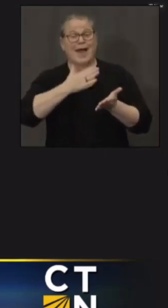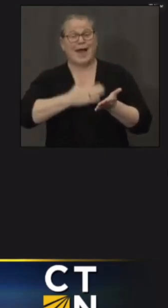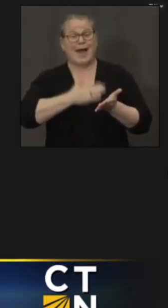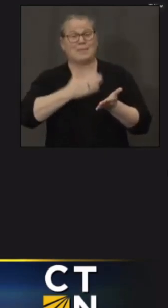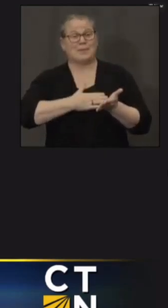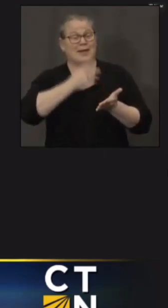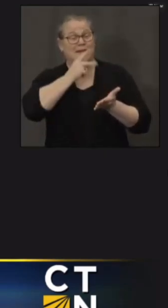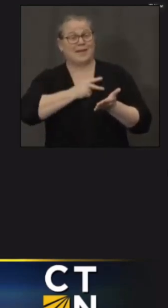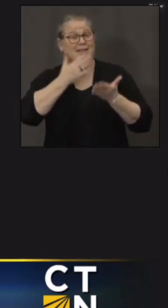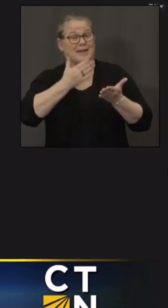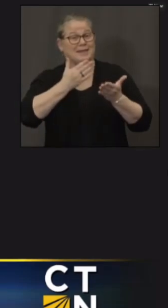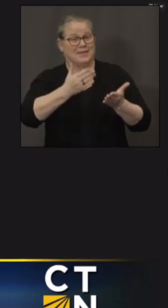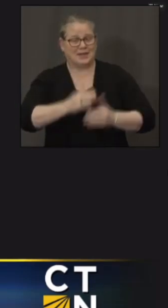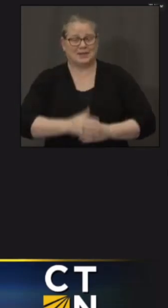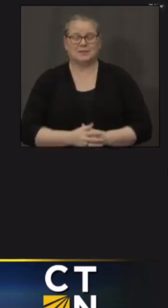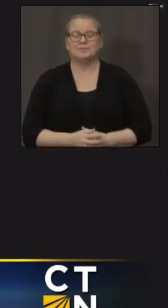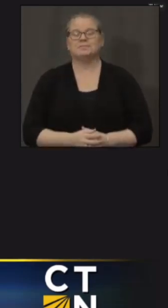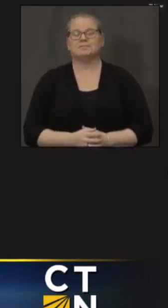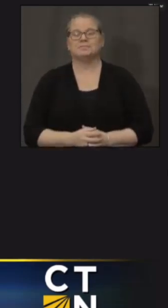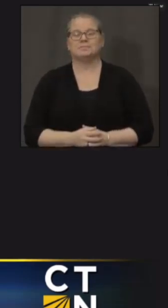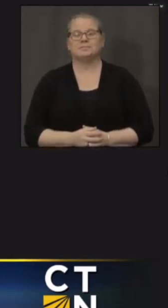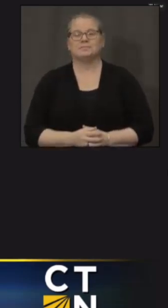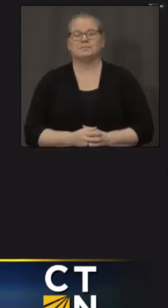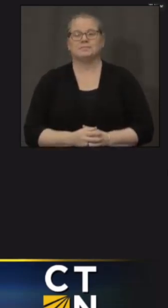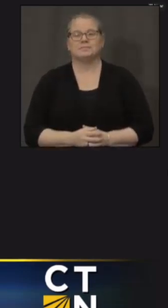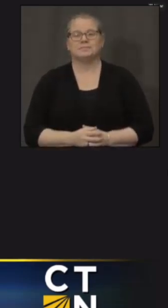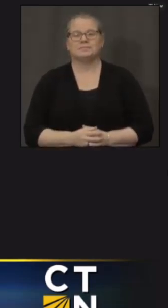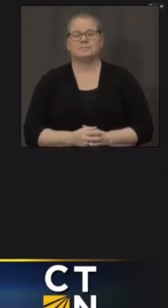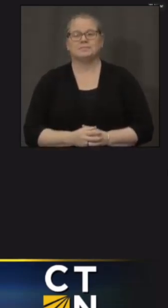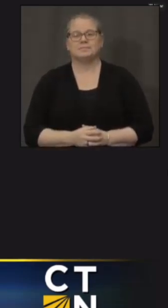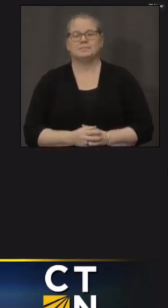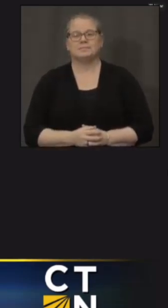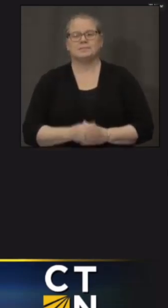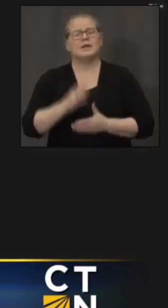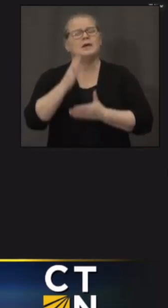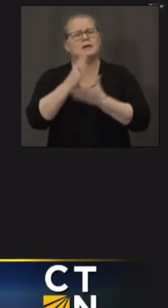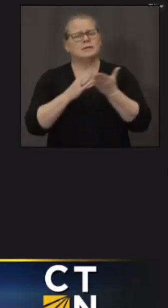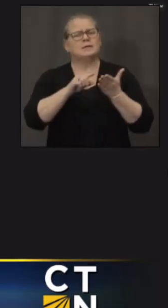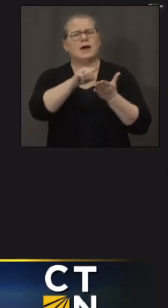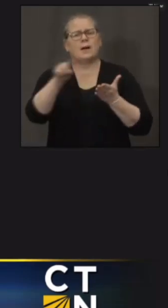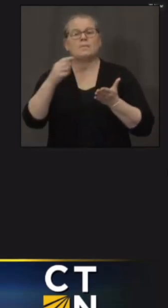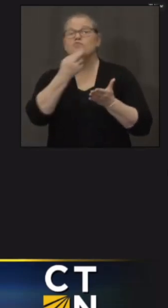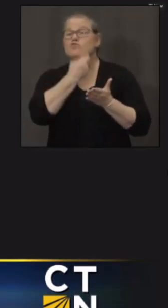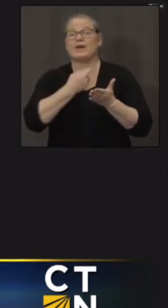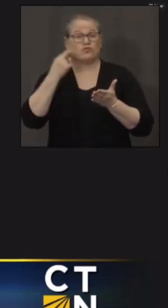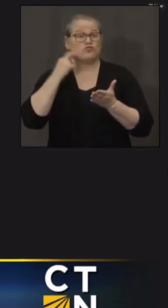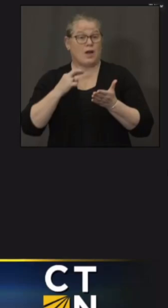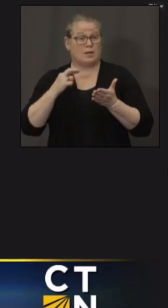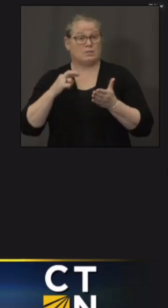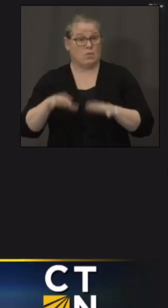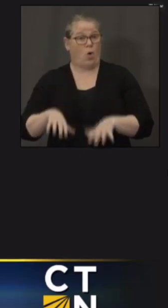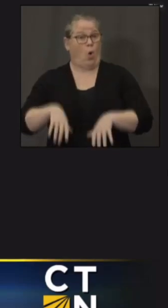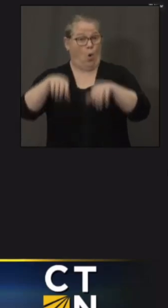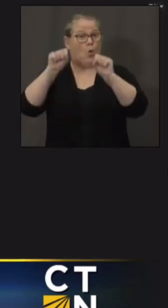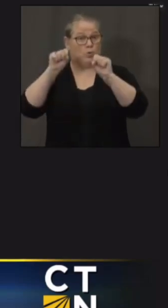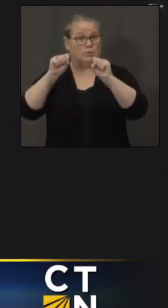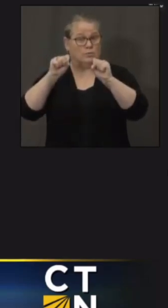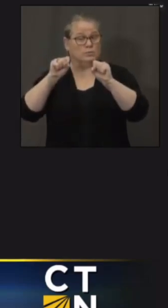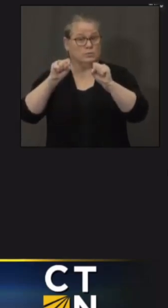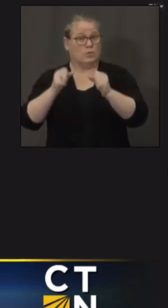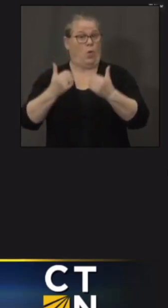I've had a chance to speak to some restaurant owners, and nobody wants to be fined. And as you know, they've taken a big